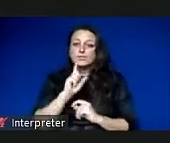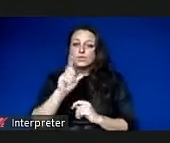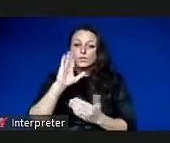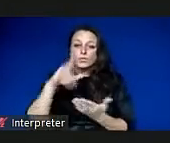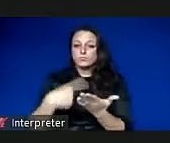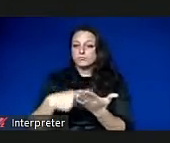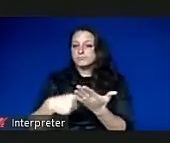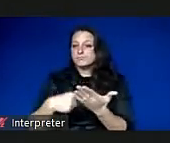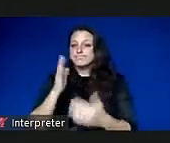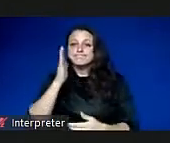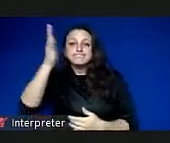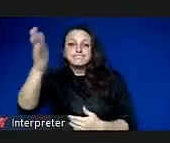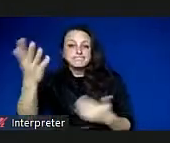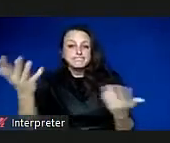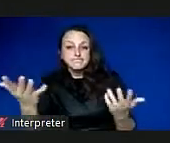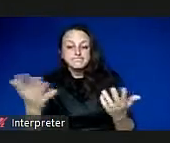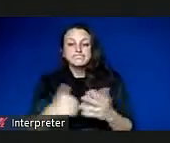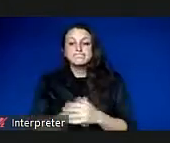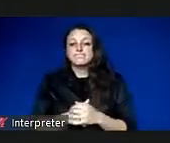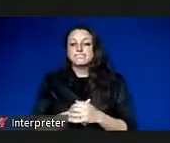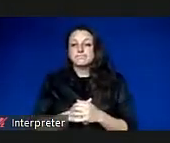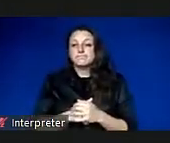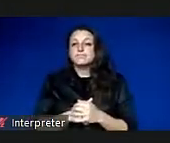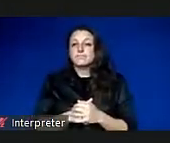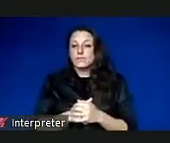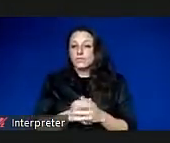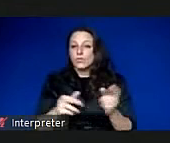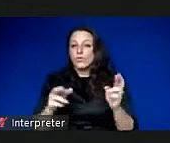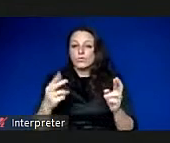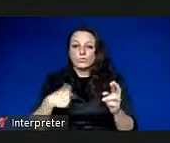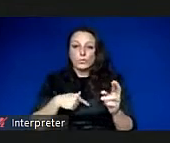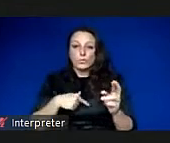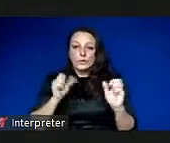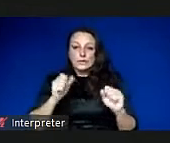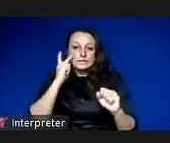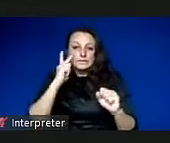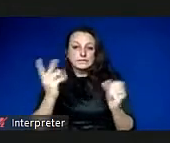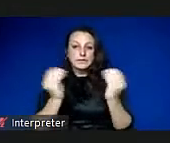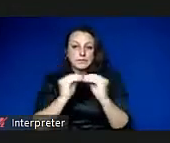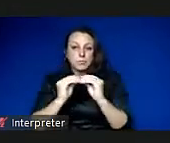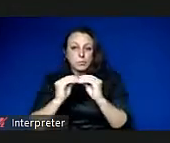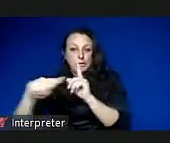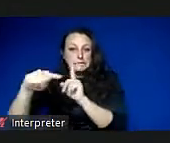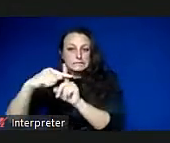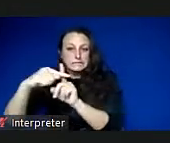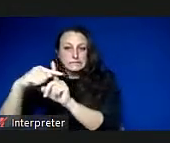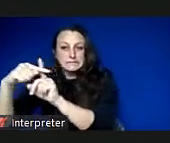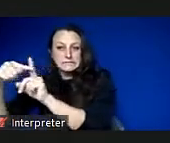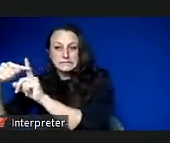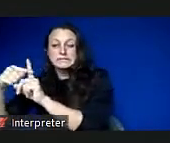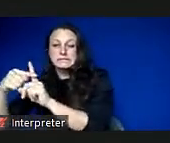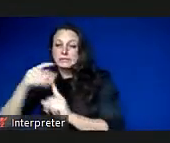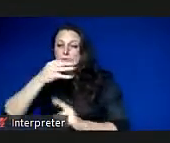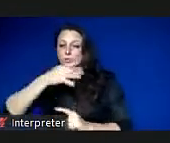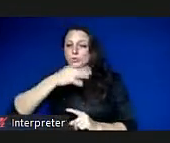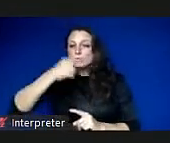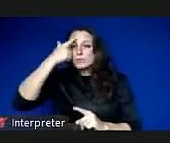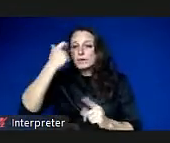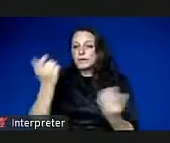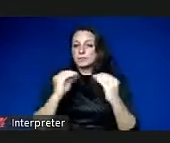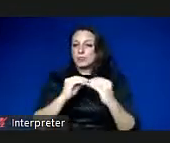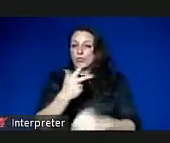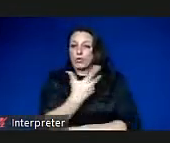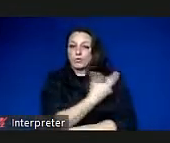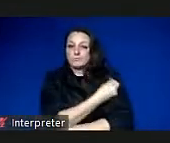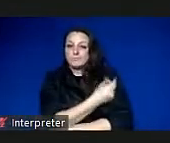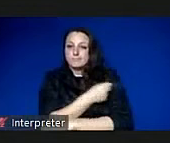future as we see the light at the end of the tunnel with increased vaccine supply across the state. And